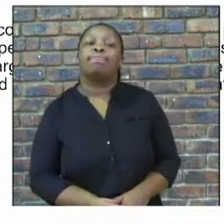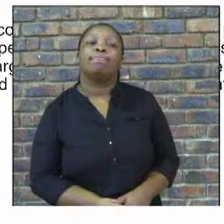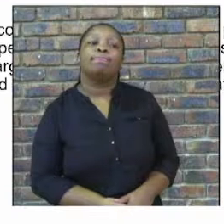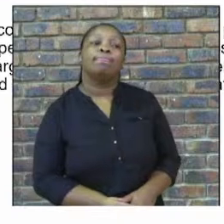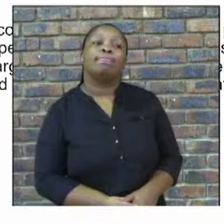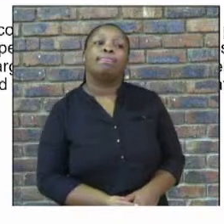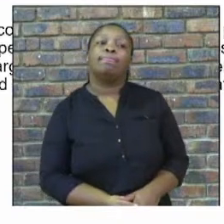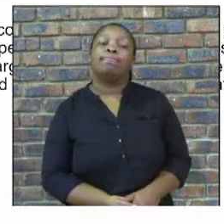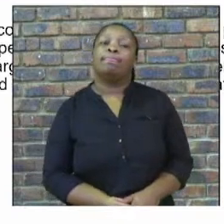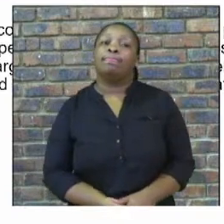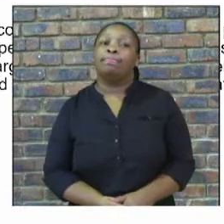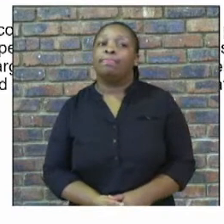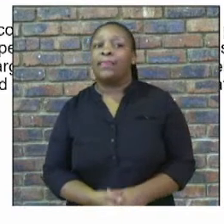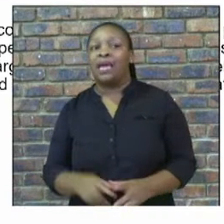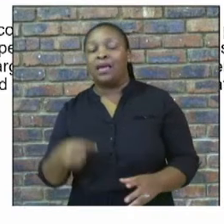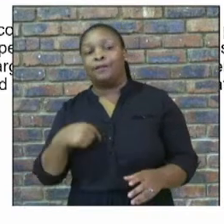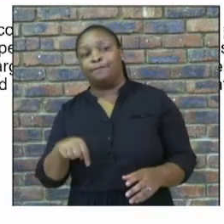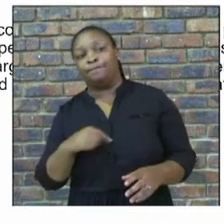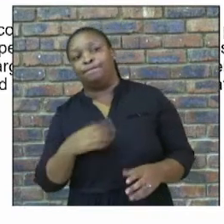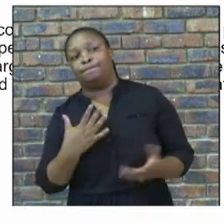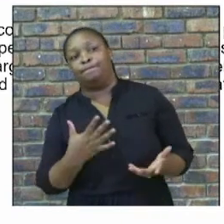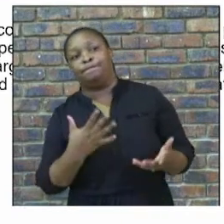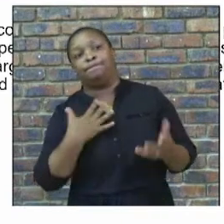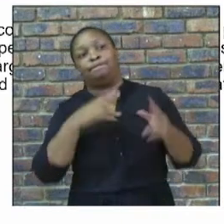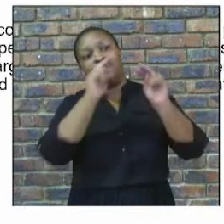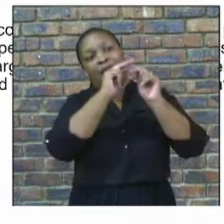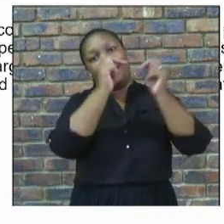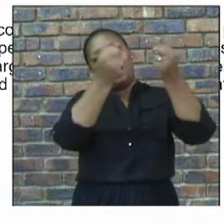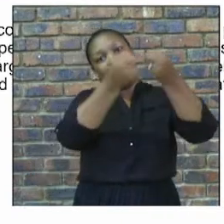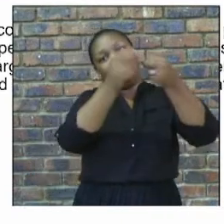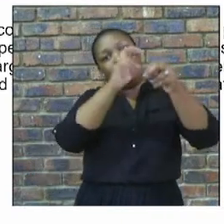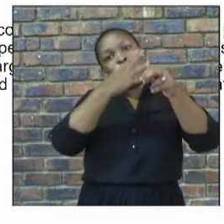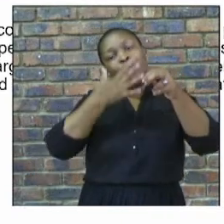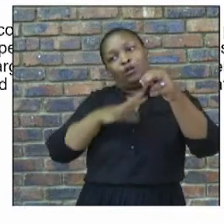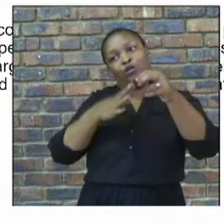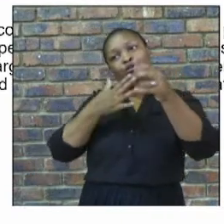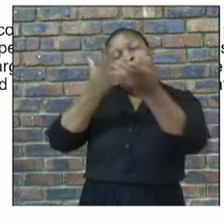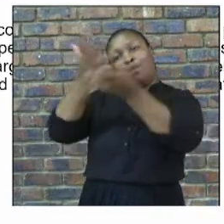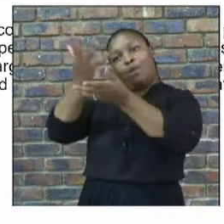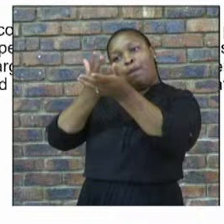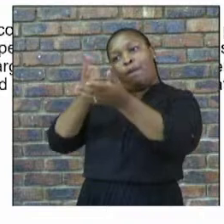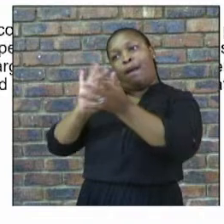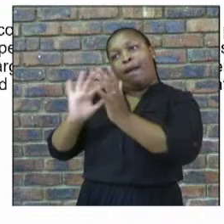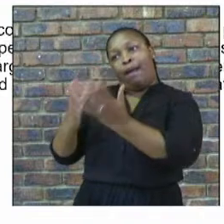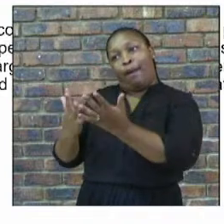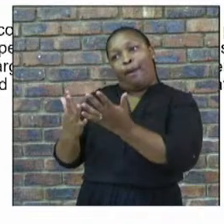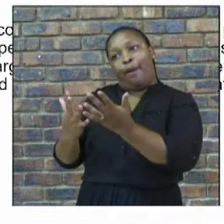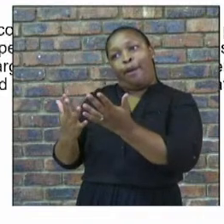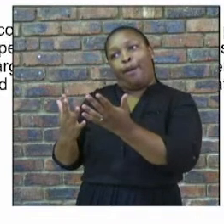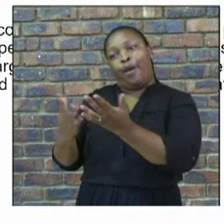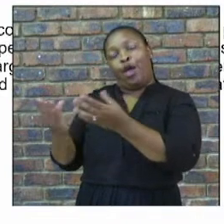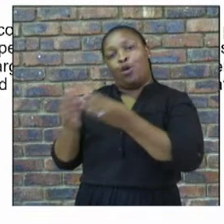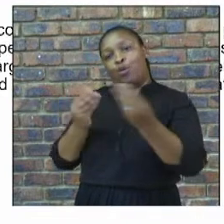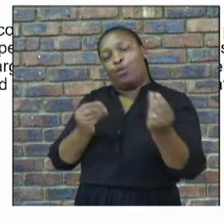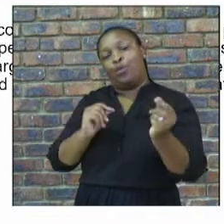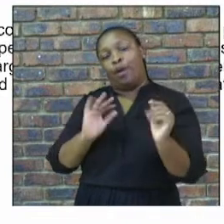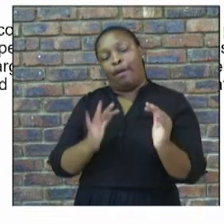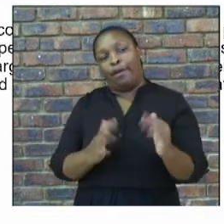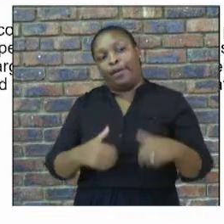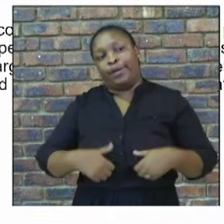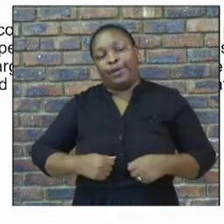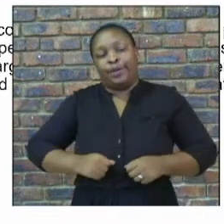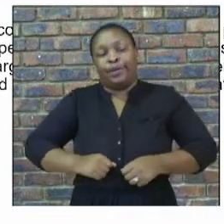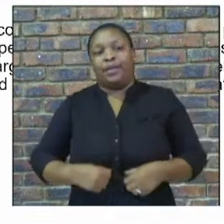our colleagues at national ba ka bona hore ba berekisana jwang le di agencies tse le gore se di exist mo di provinceng.